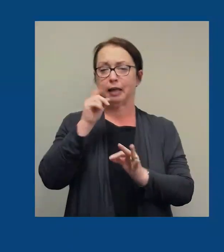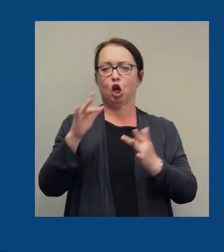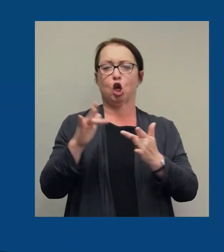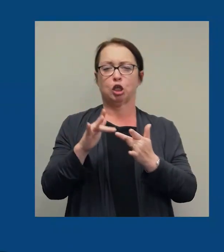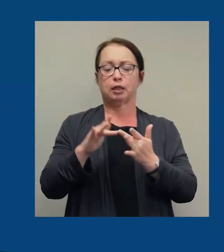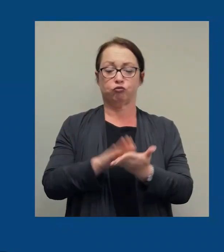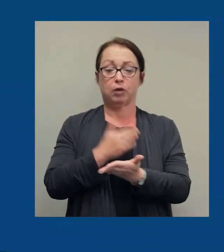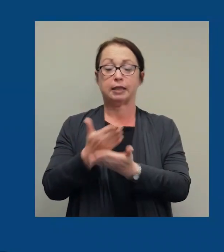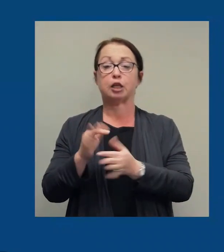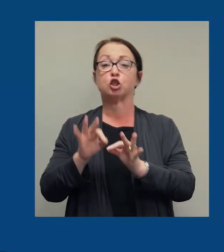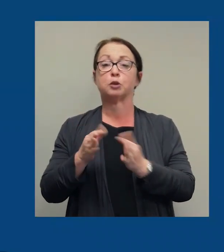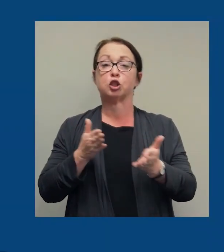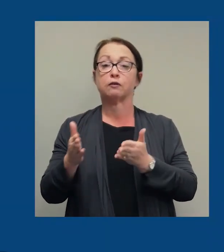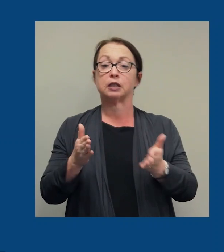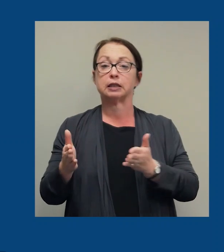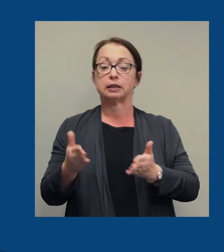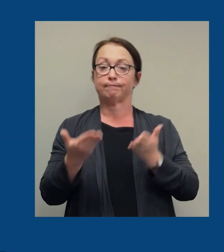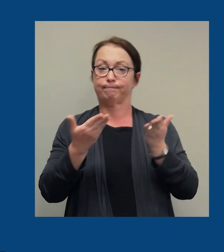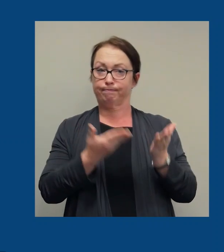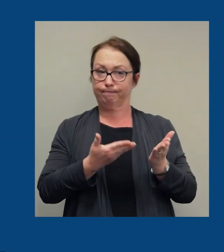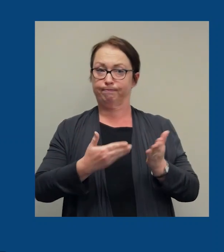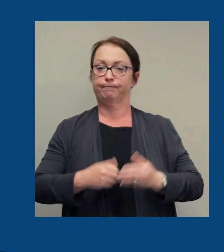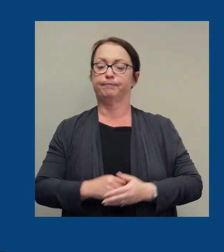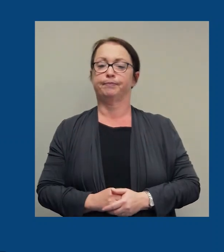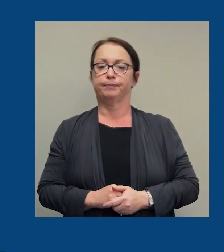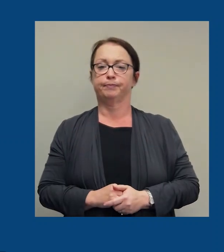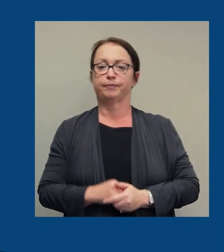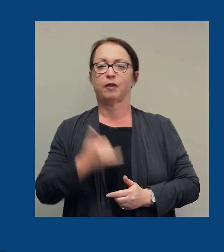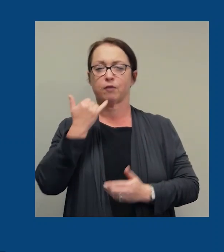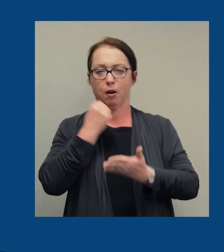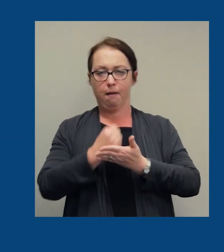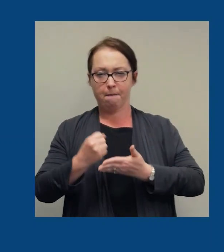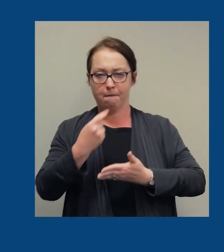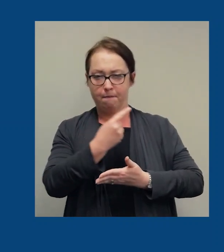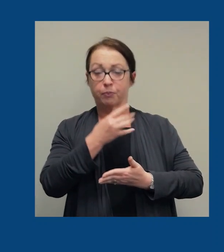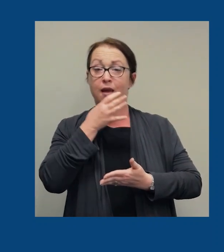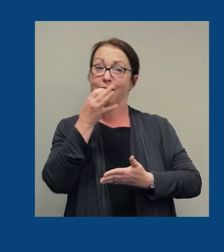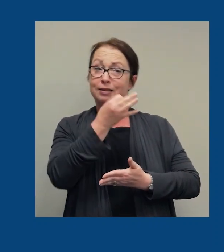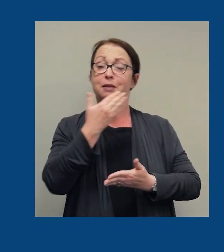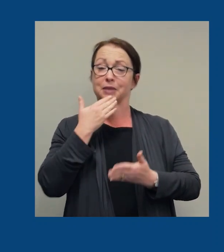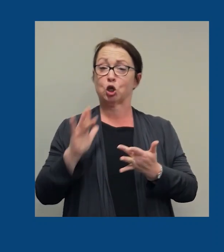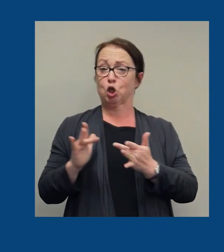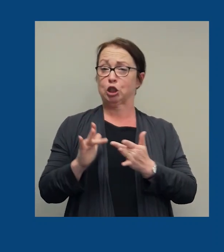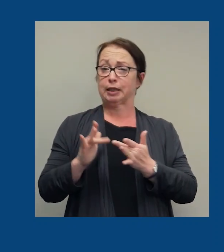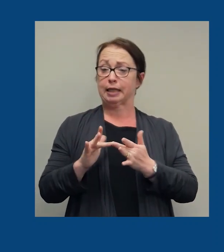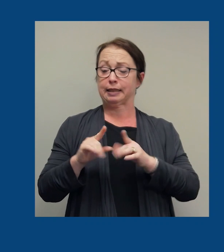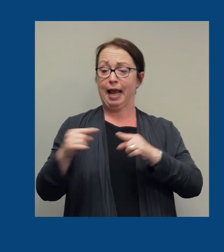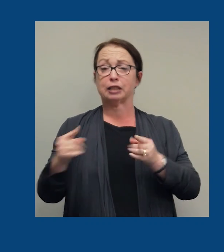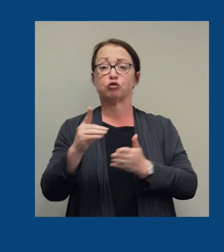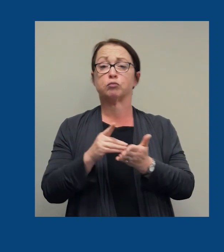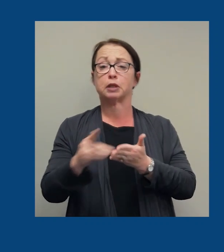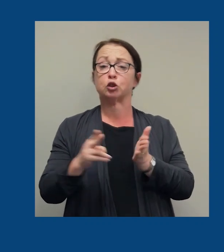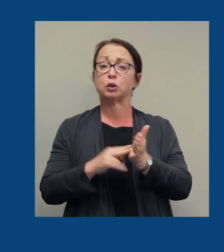If you have please to subscribe to and subscribe information. So, let's few examples of